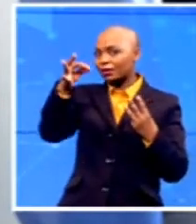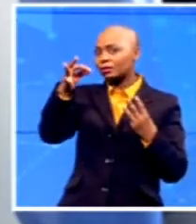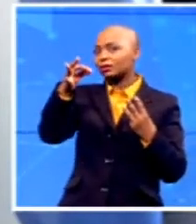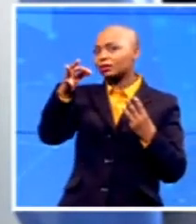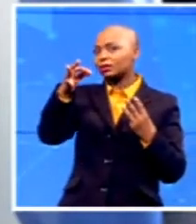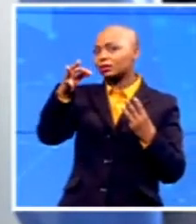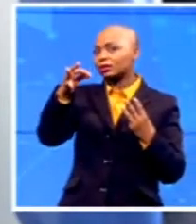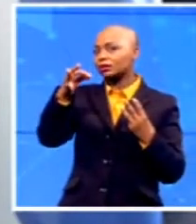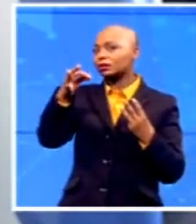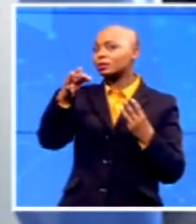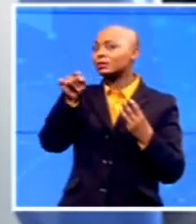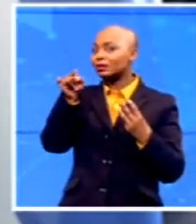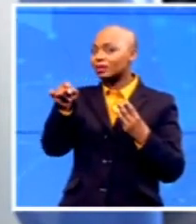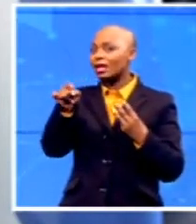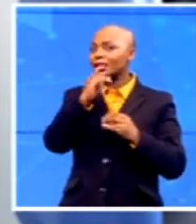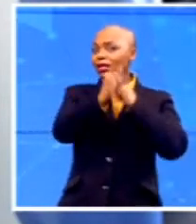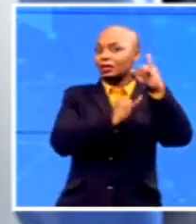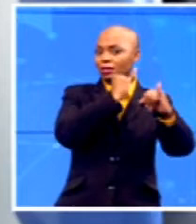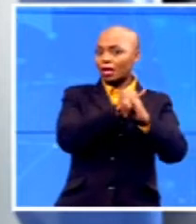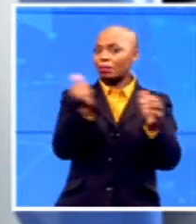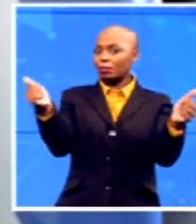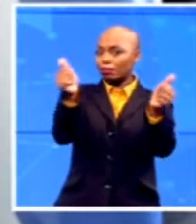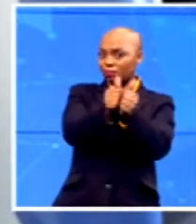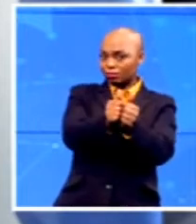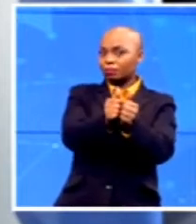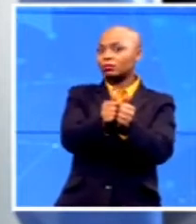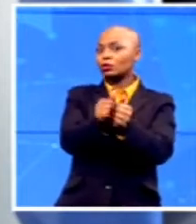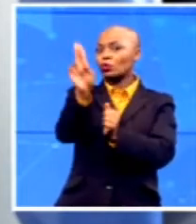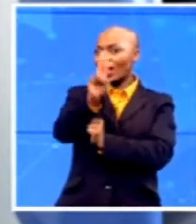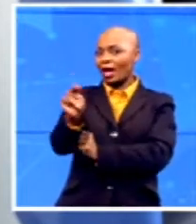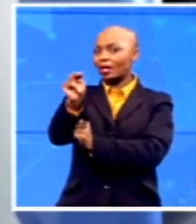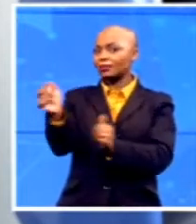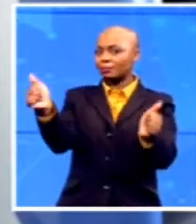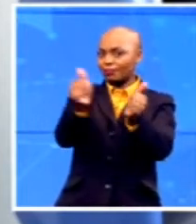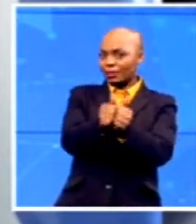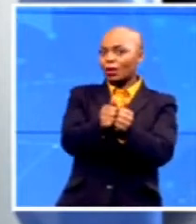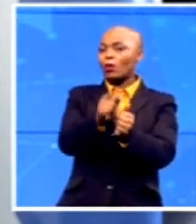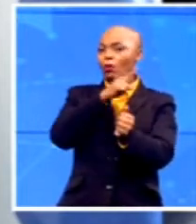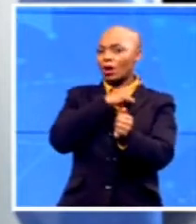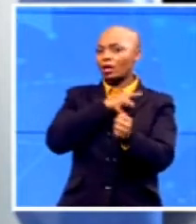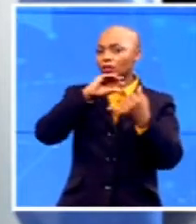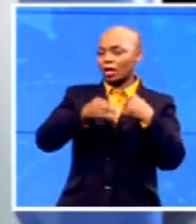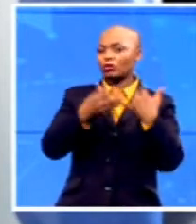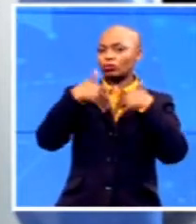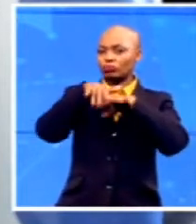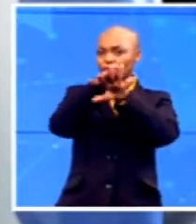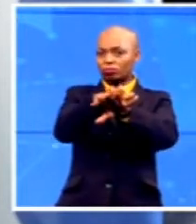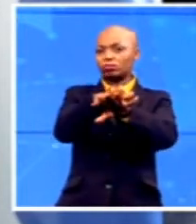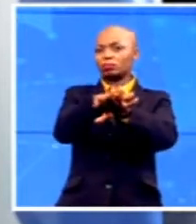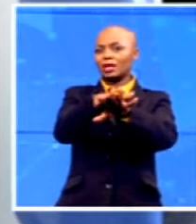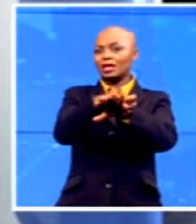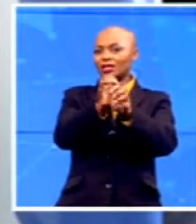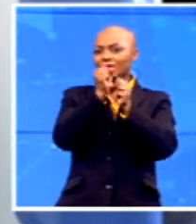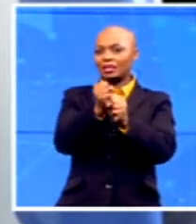United Nations have jointly resolved to strengthen international support and coordination of assistance to